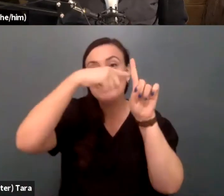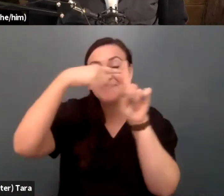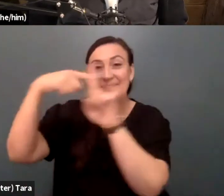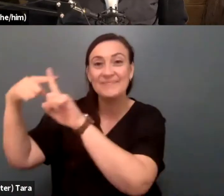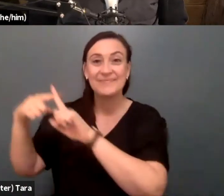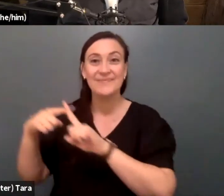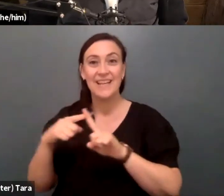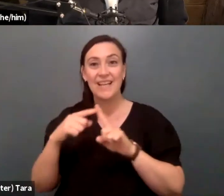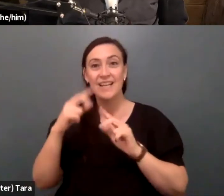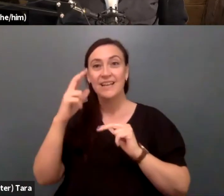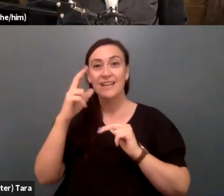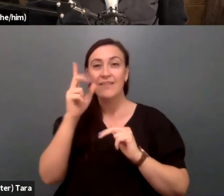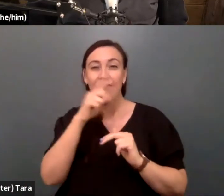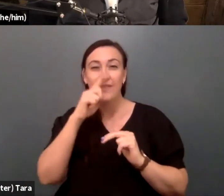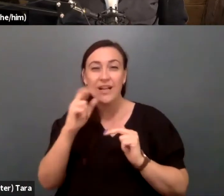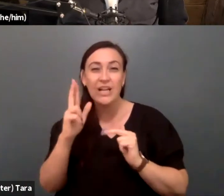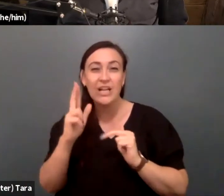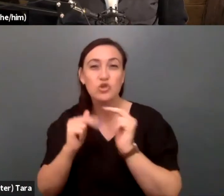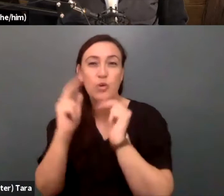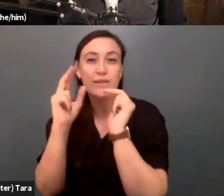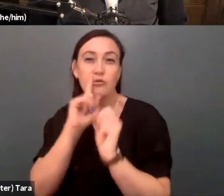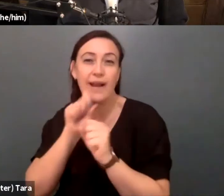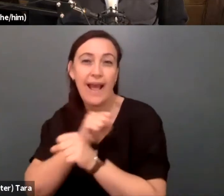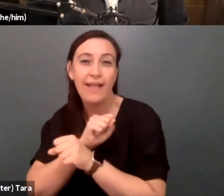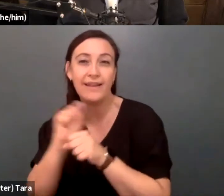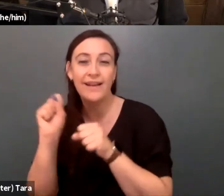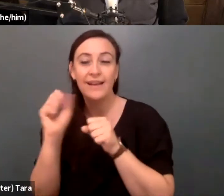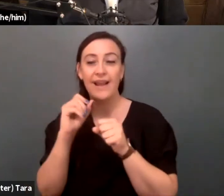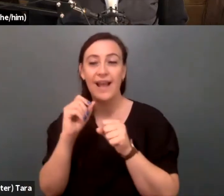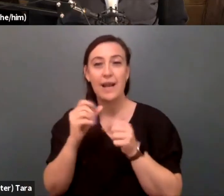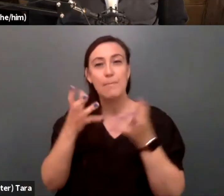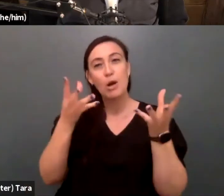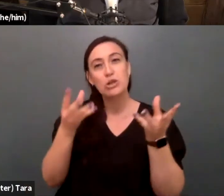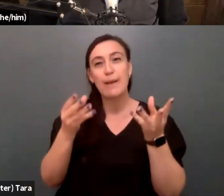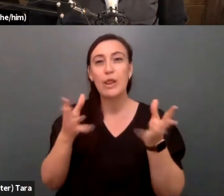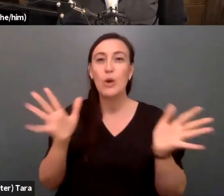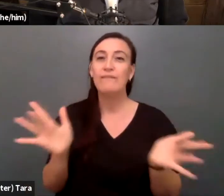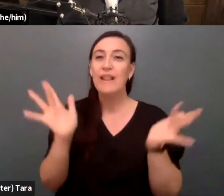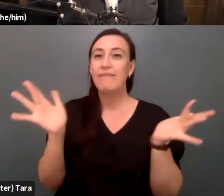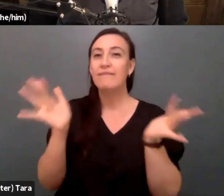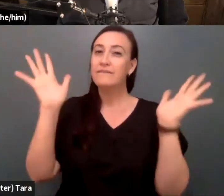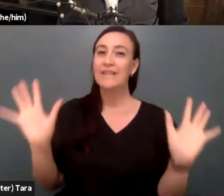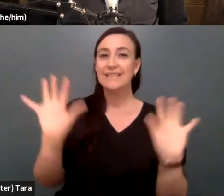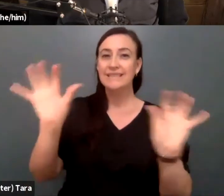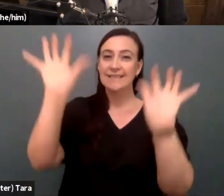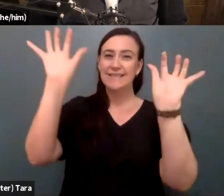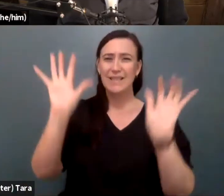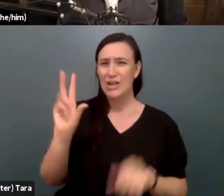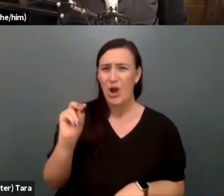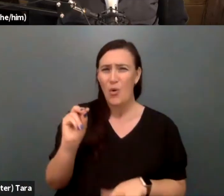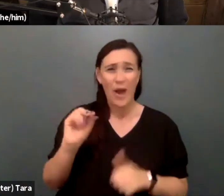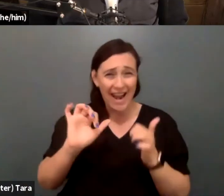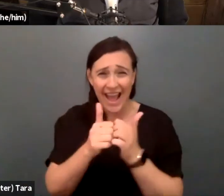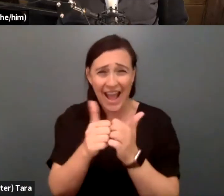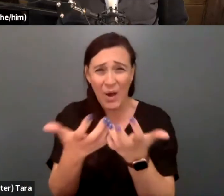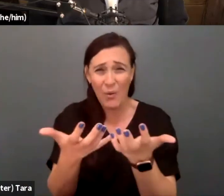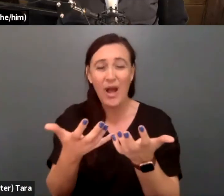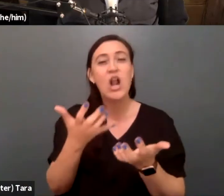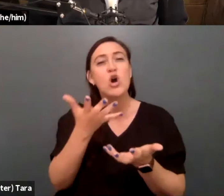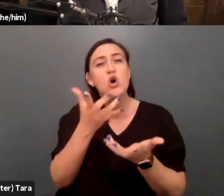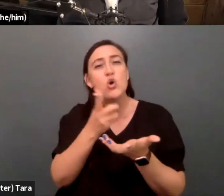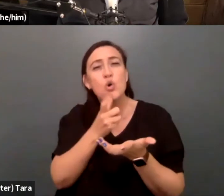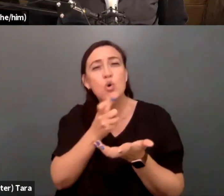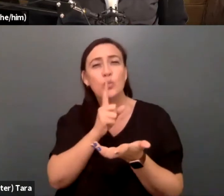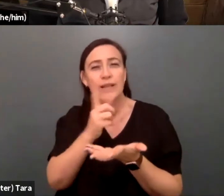and fluff and marshmallow, no, how? And who wants to do that? Let's think about who